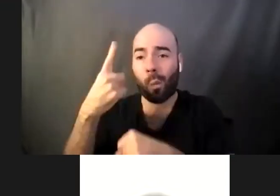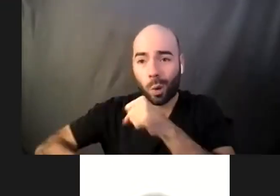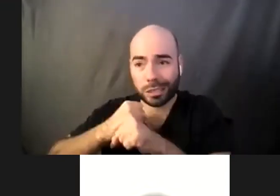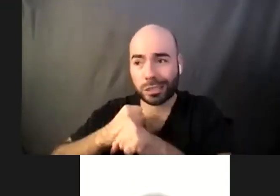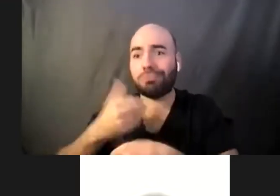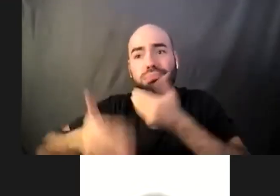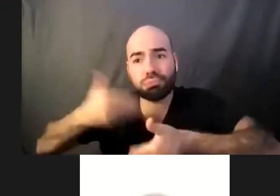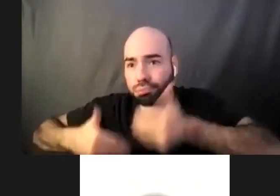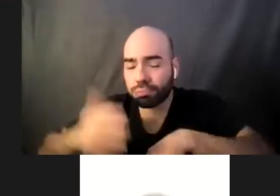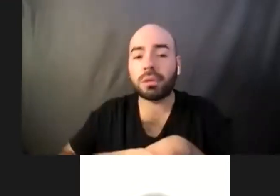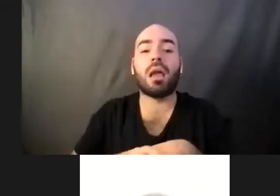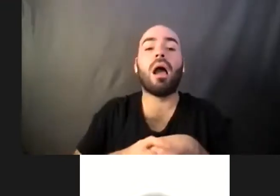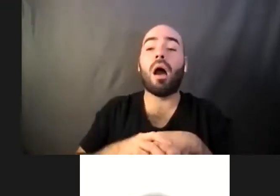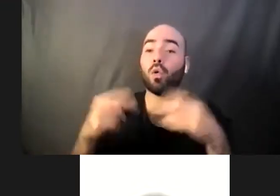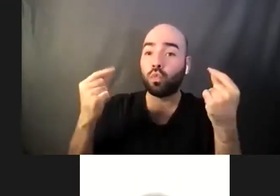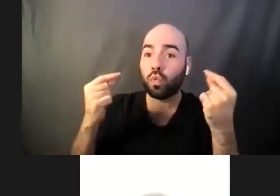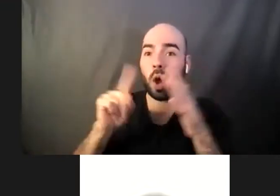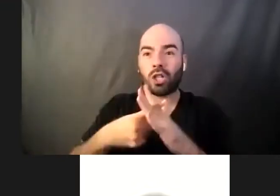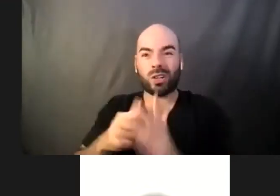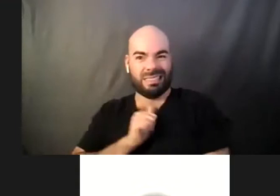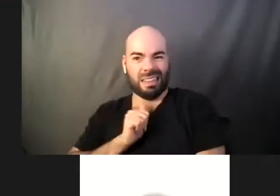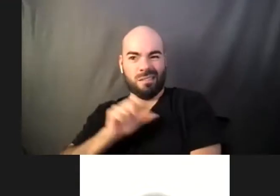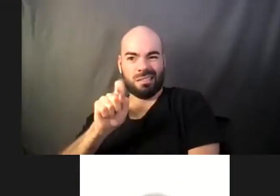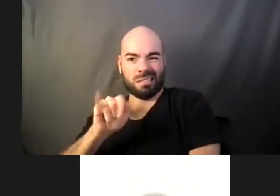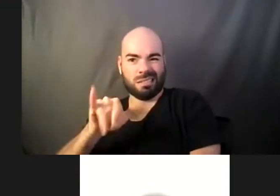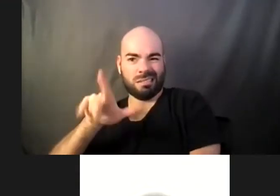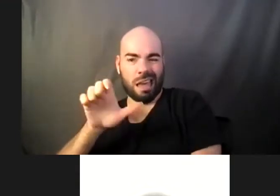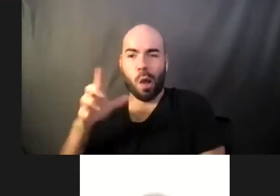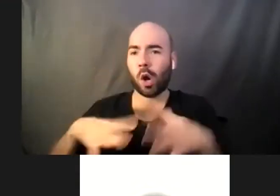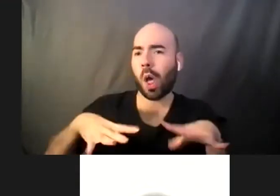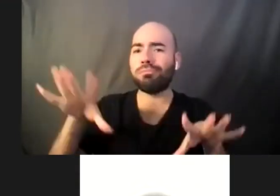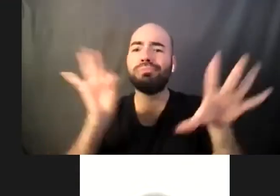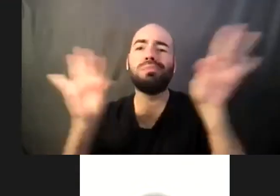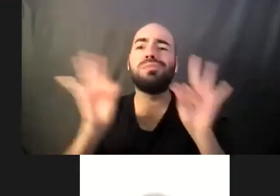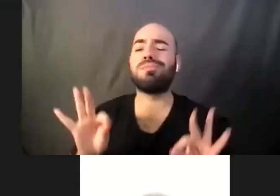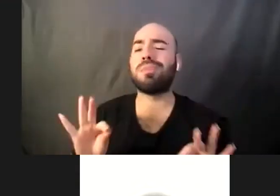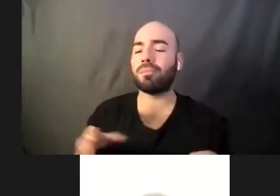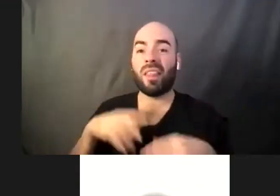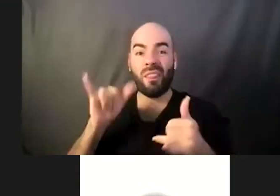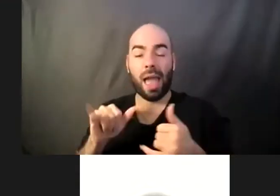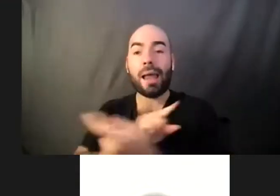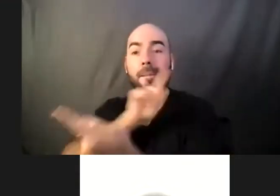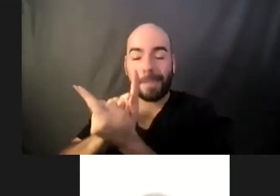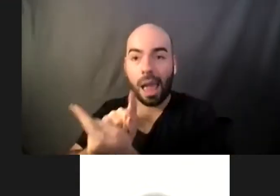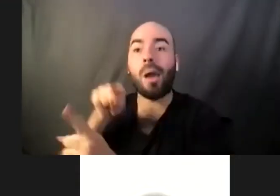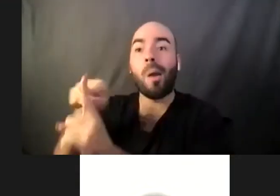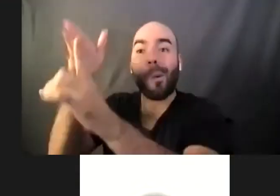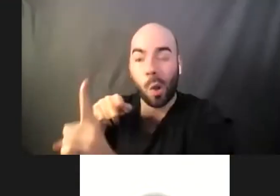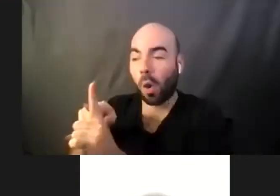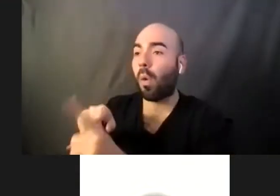well, during that time, started styling my own things. And I ran into New Atama Bodomo in the park one